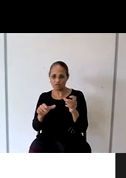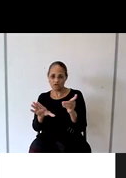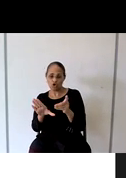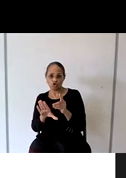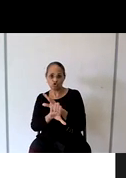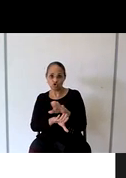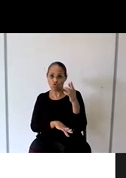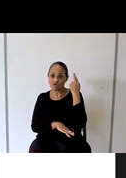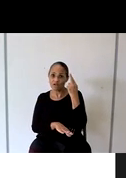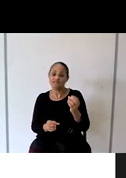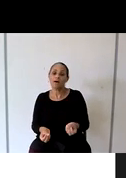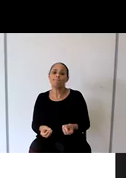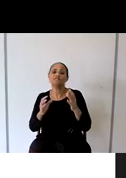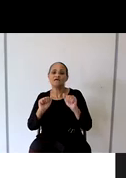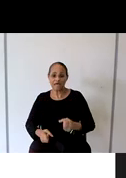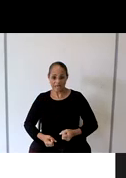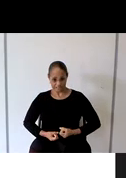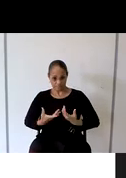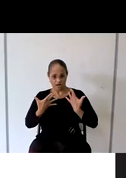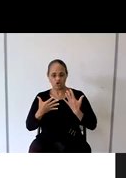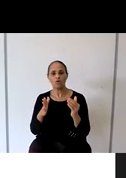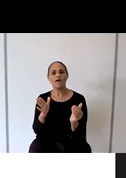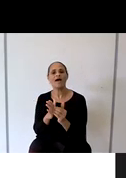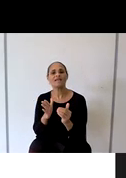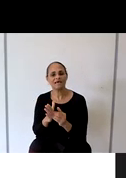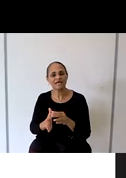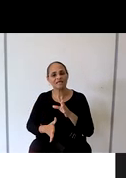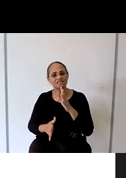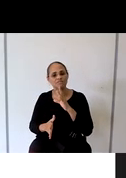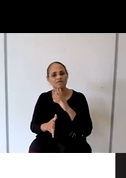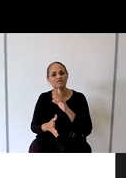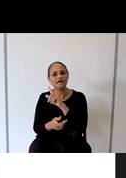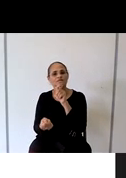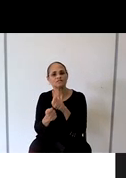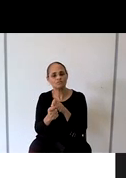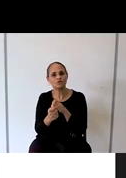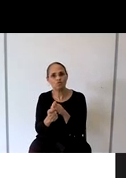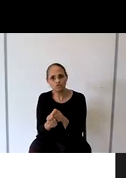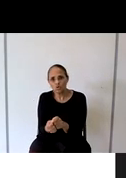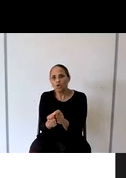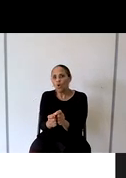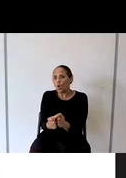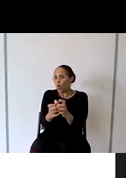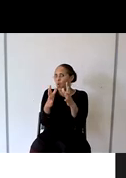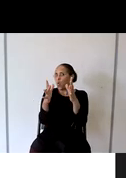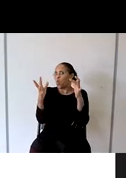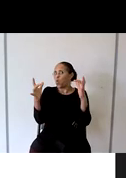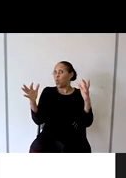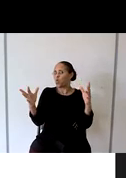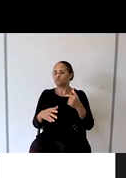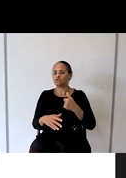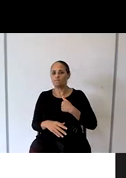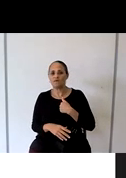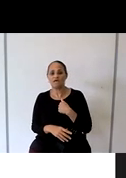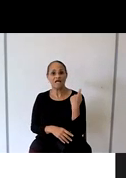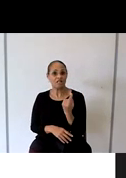can inspire you. And again, this speaks absolute volumes. To me, this says that the